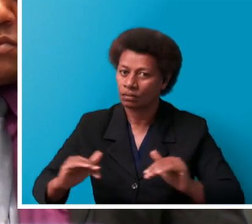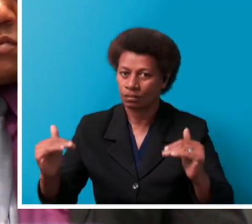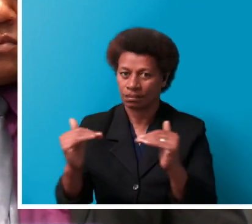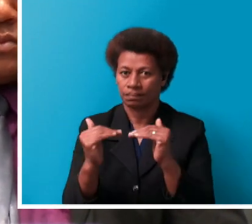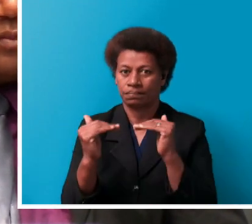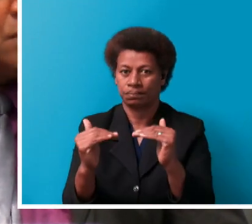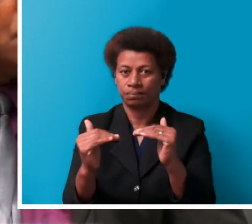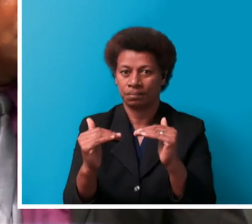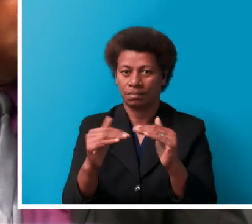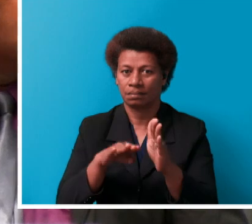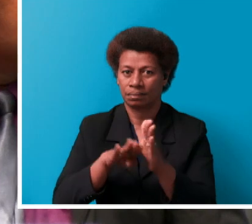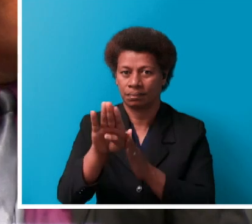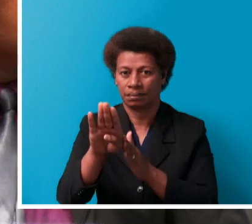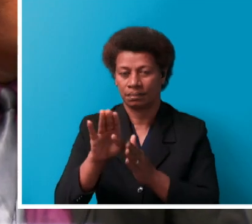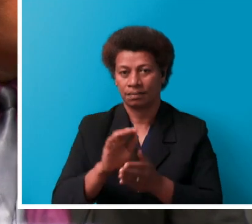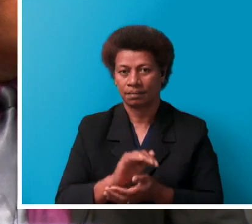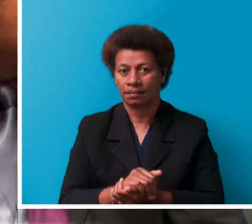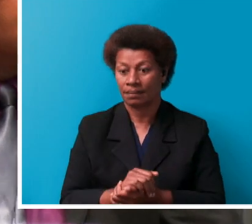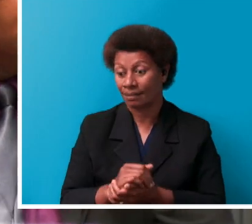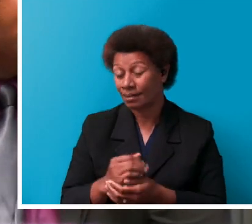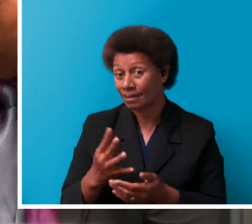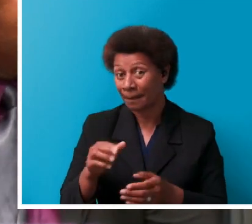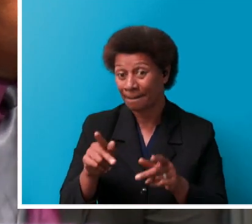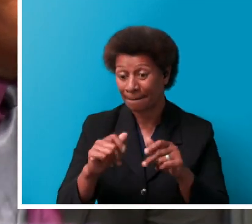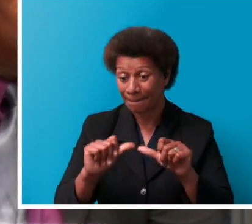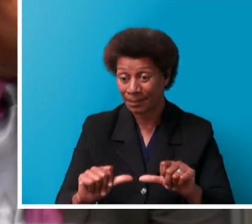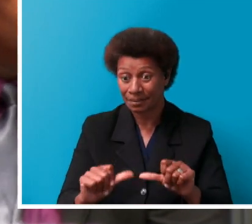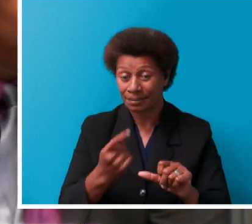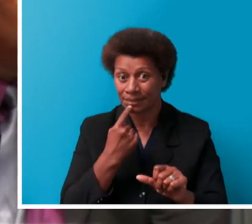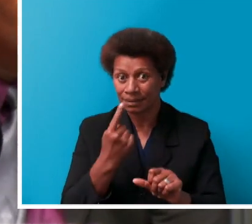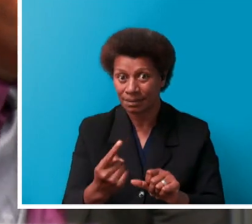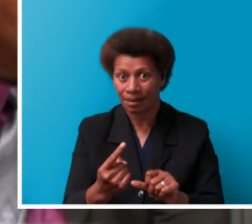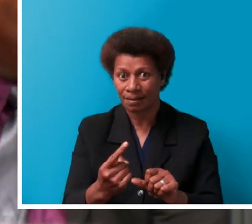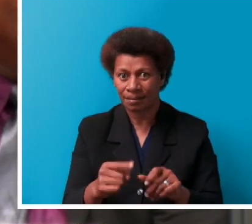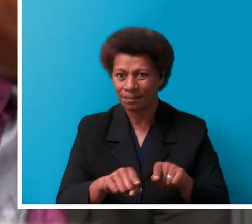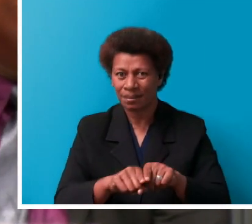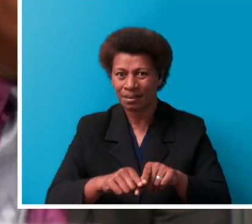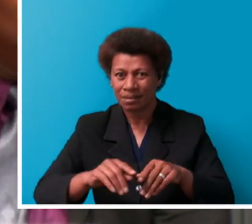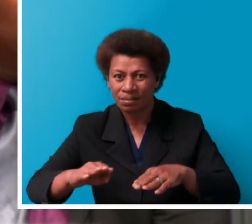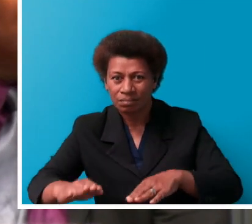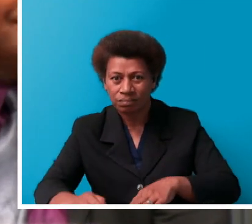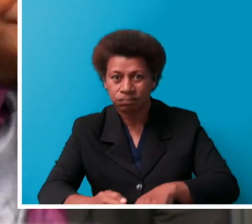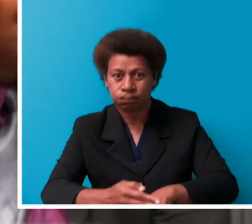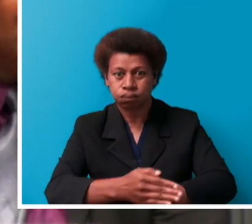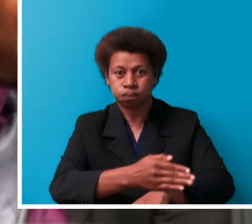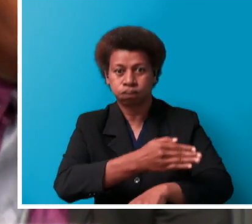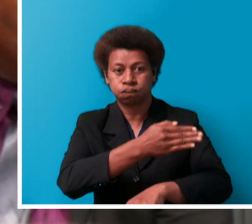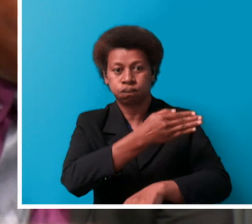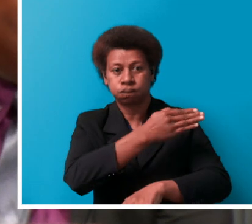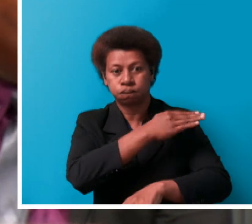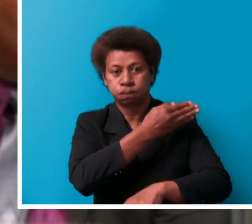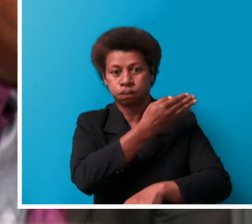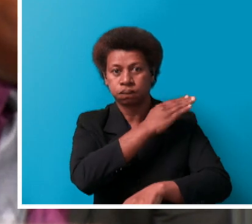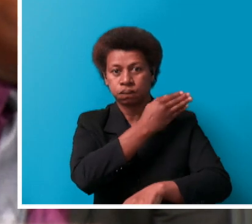sir, as His Excellency stated, a rising tide lifts all boats. This timeless